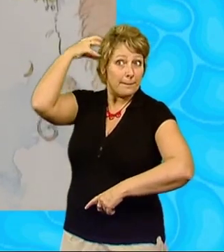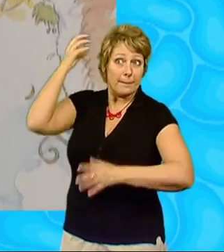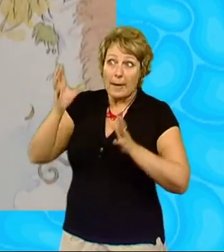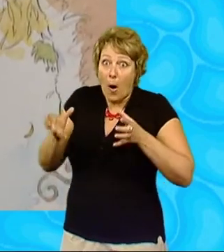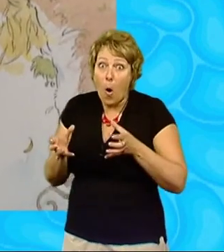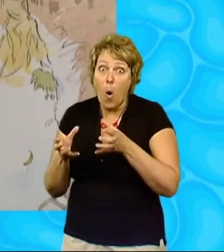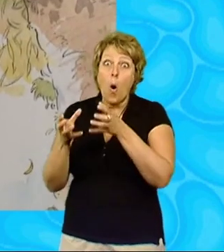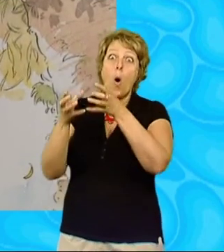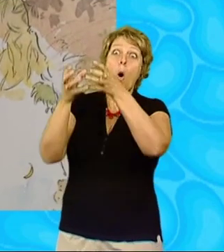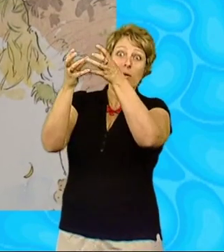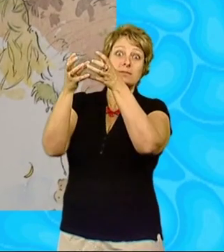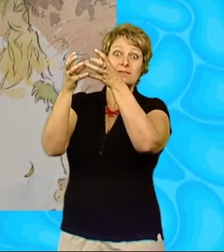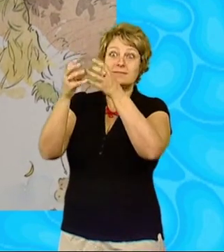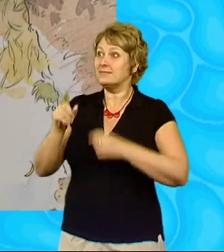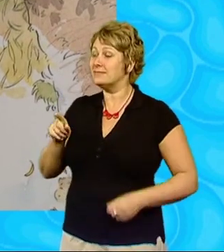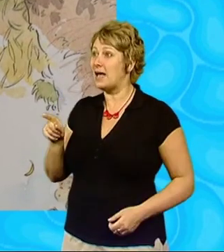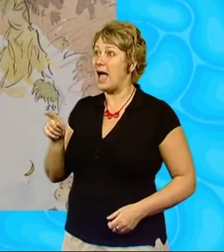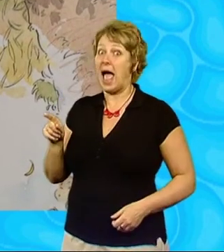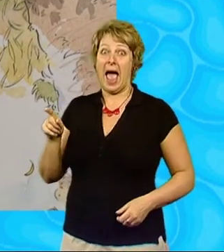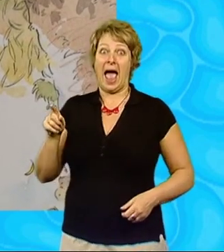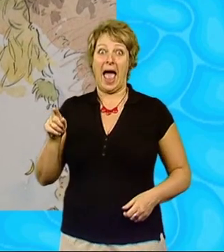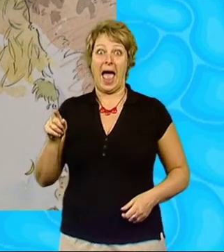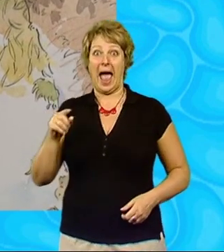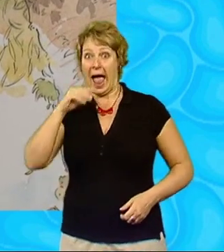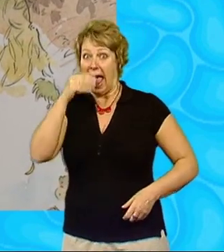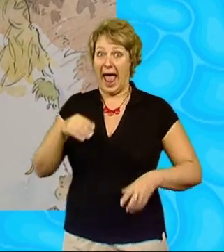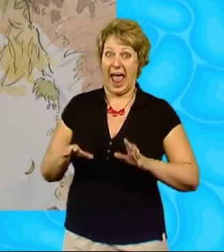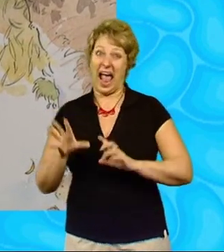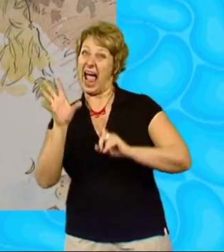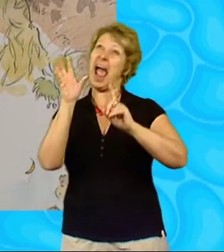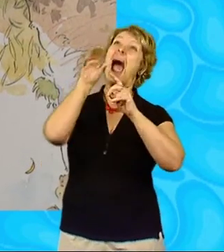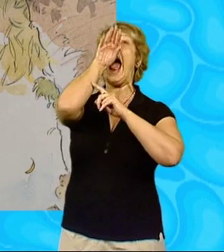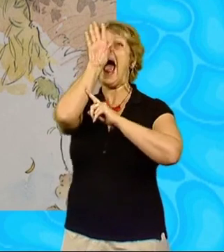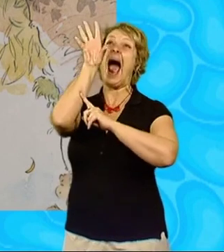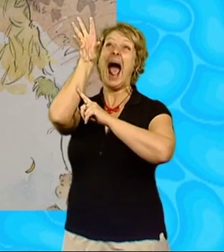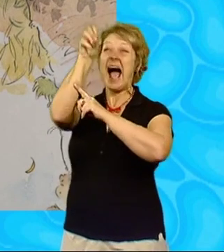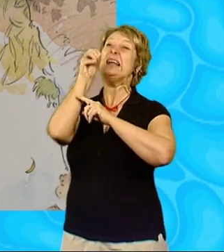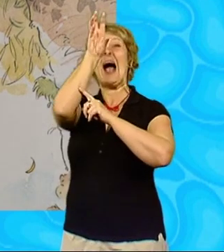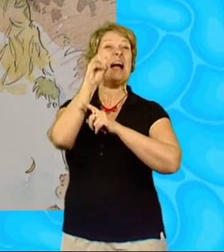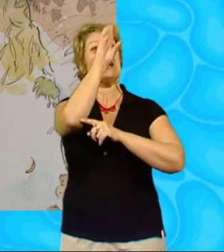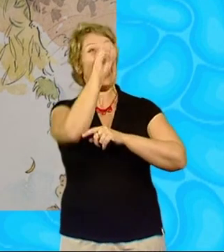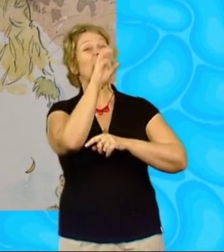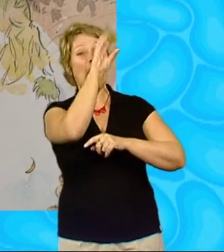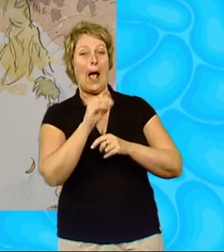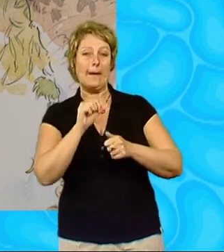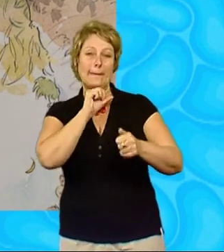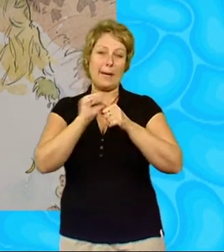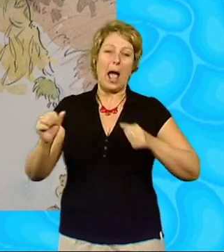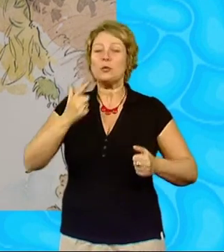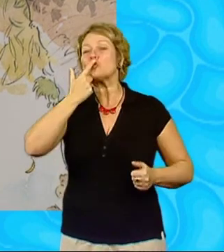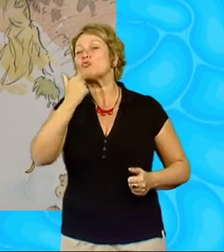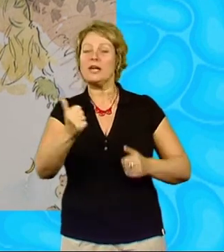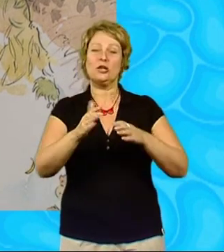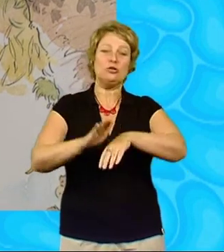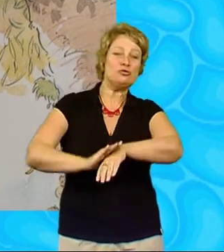of the tall tree. Maya stretched out her trunk and picked all the juiciest and greenest leaves